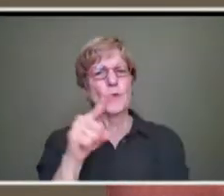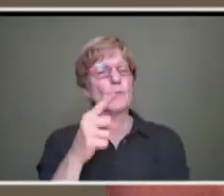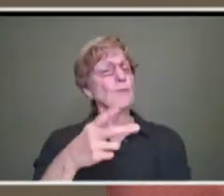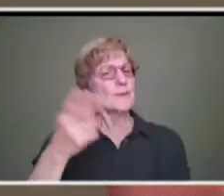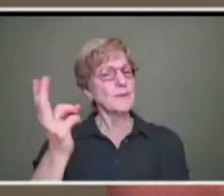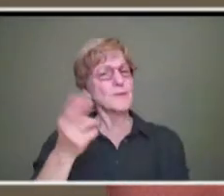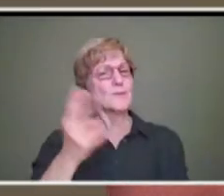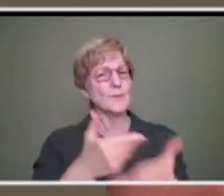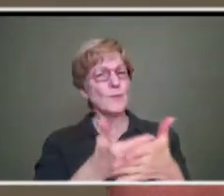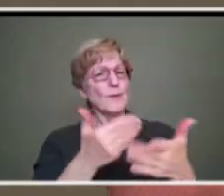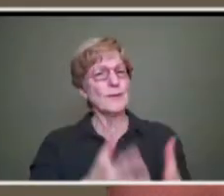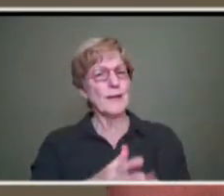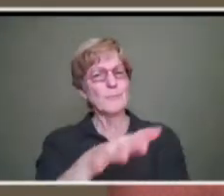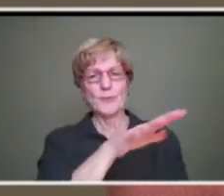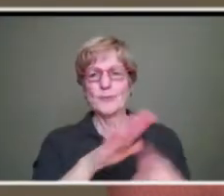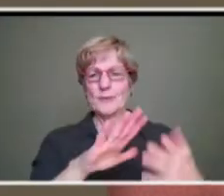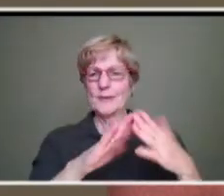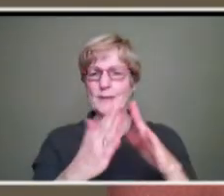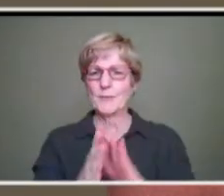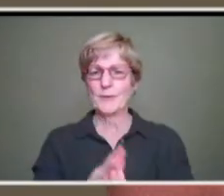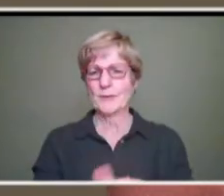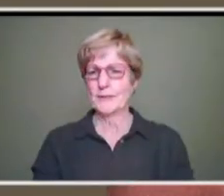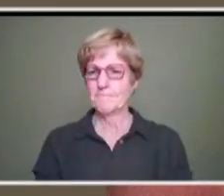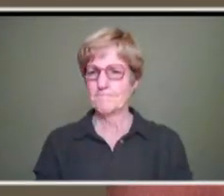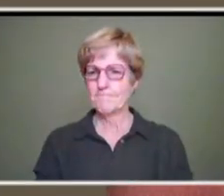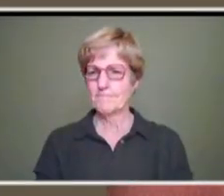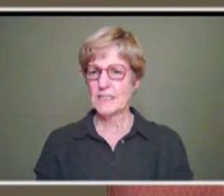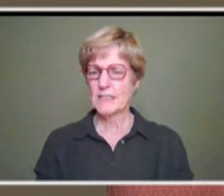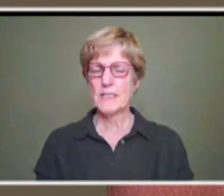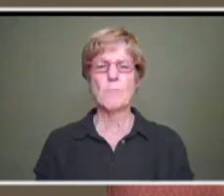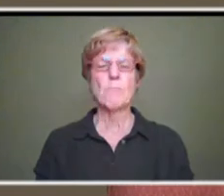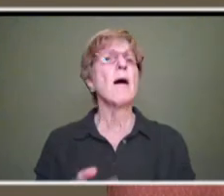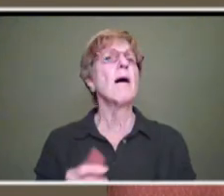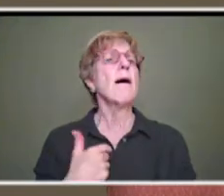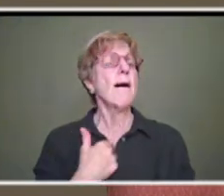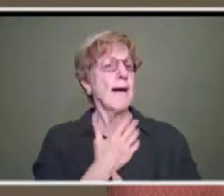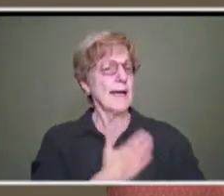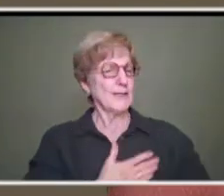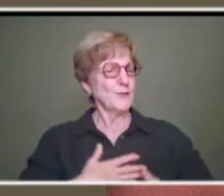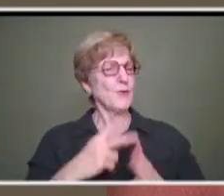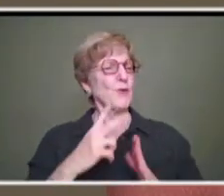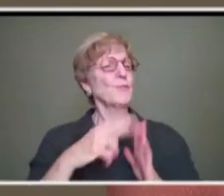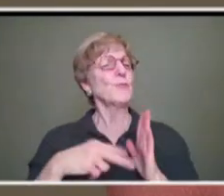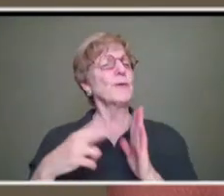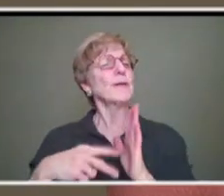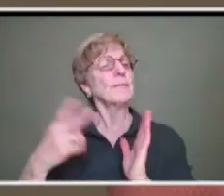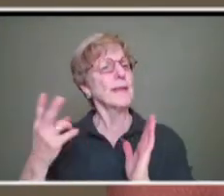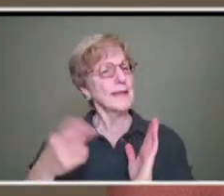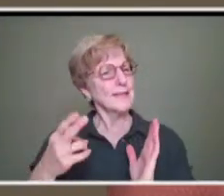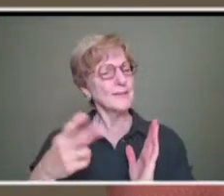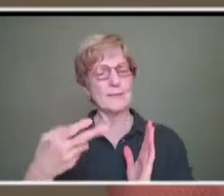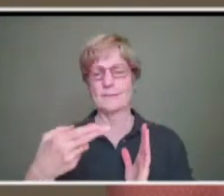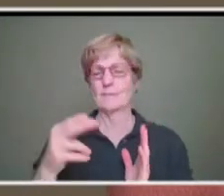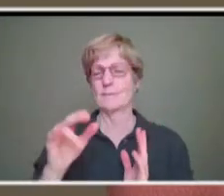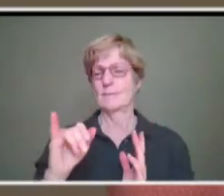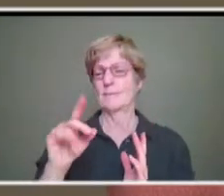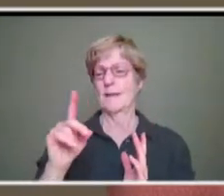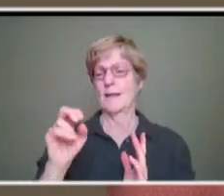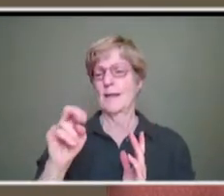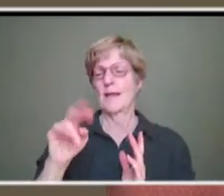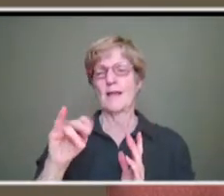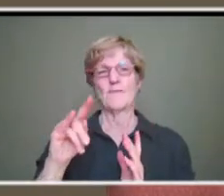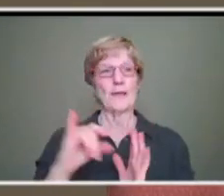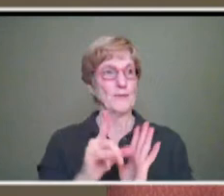neighborhood and the community um I enjoyed reading about the history of Hidden Valley in the newspaper